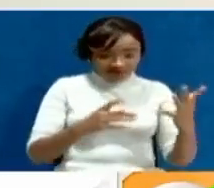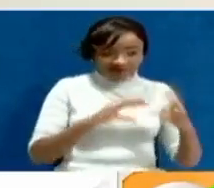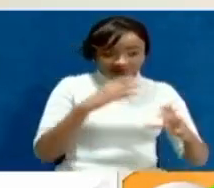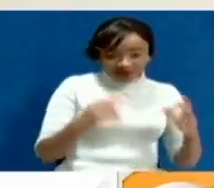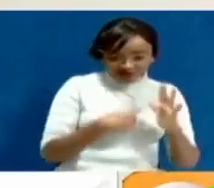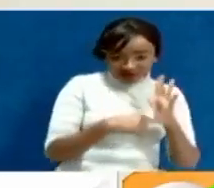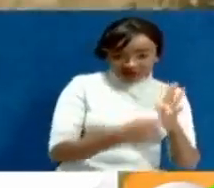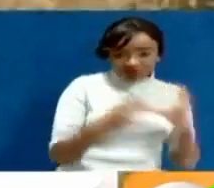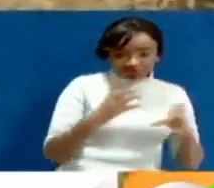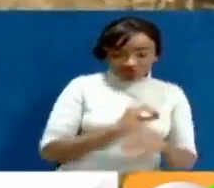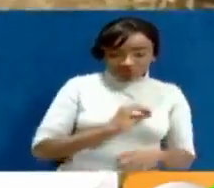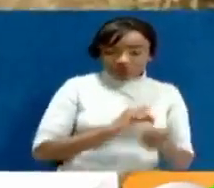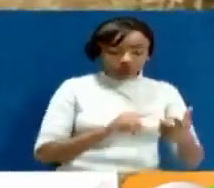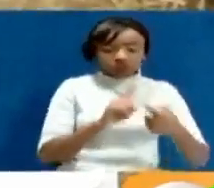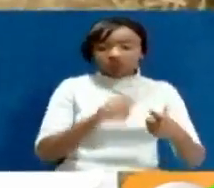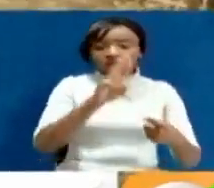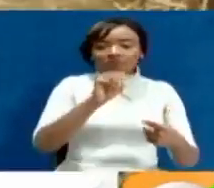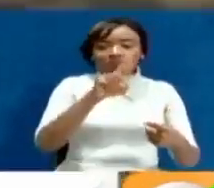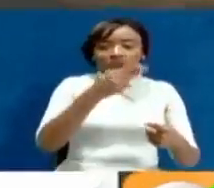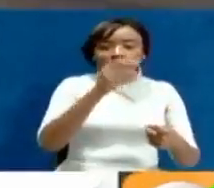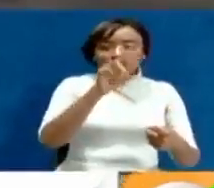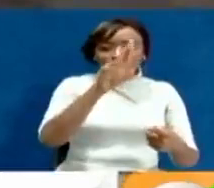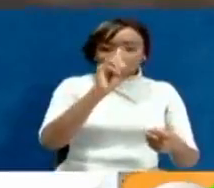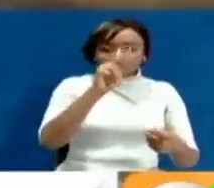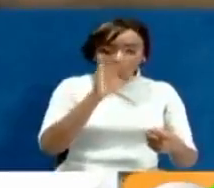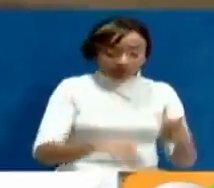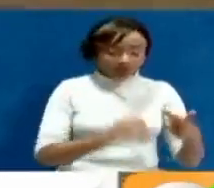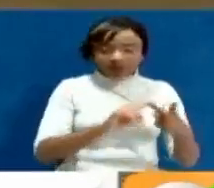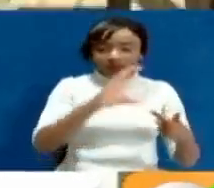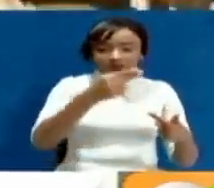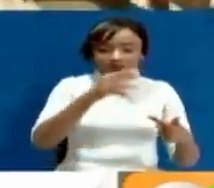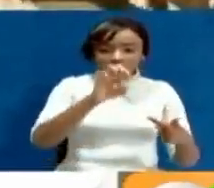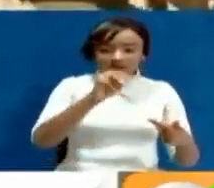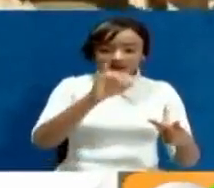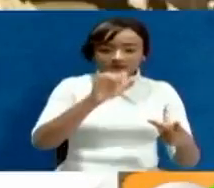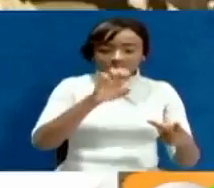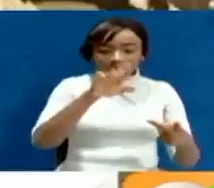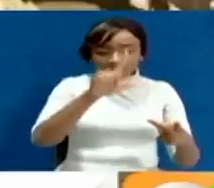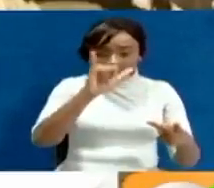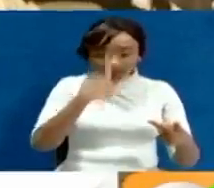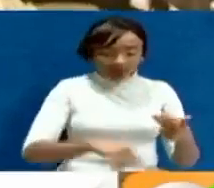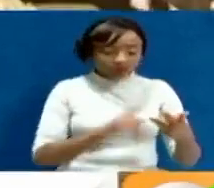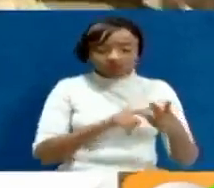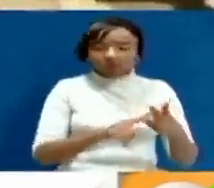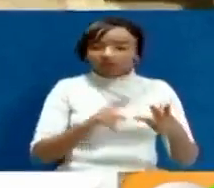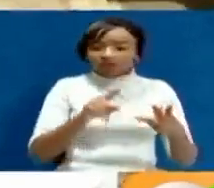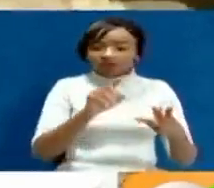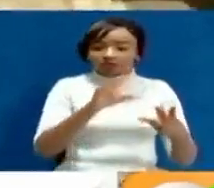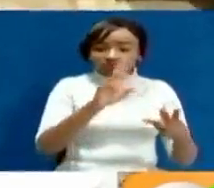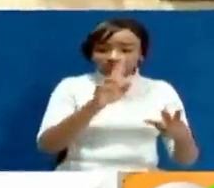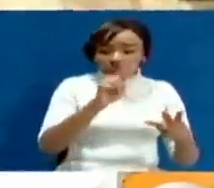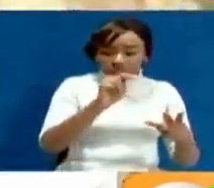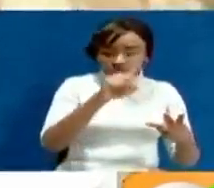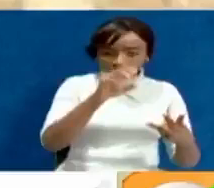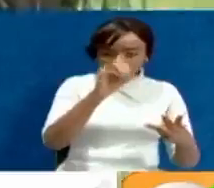factories, namely Chemelil Sugar, Muhoroni Sugar, Nzoia Sugar, Miwani and Sony Sugar, owe them a cumulative 3.5